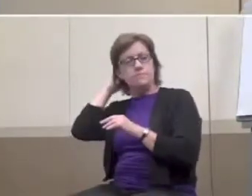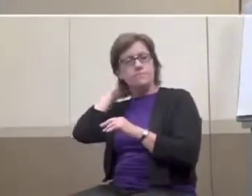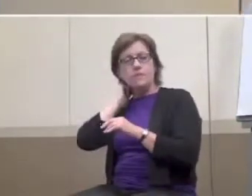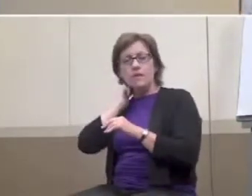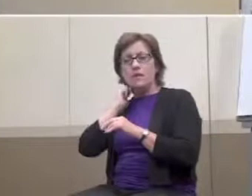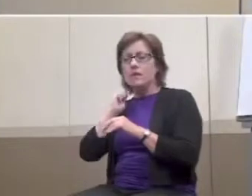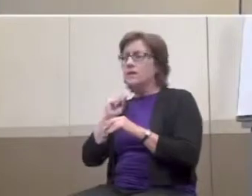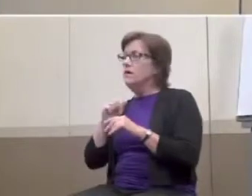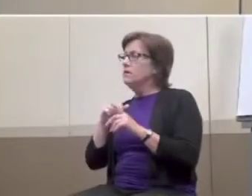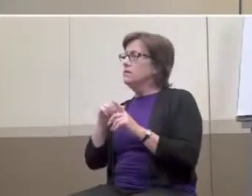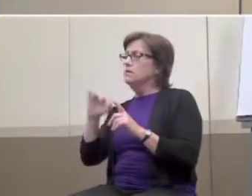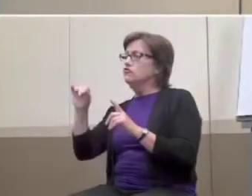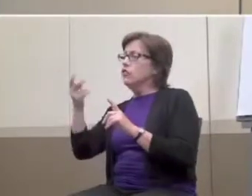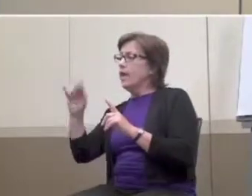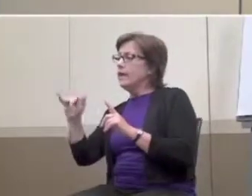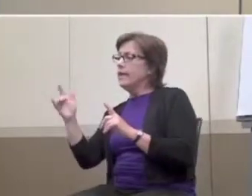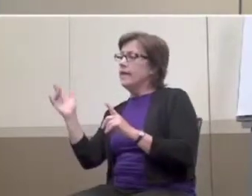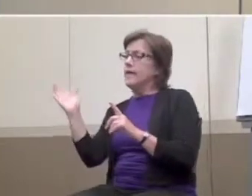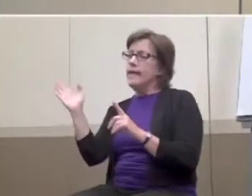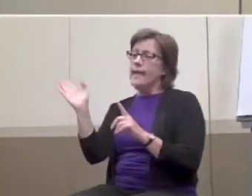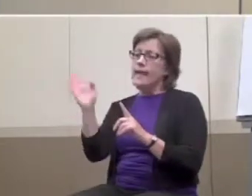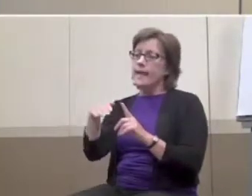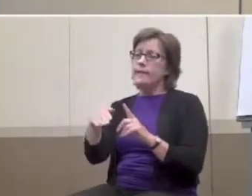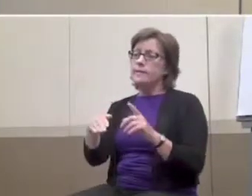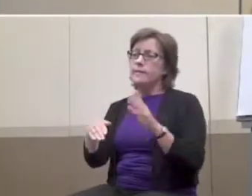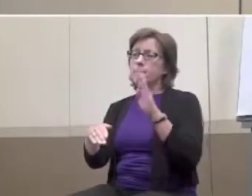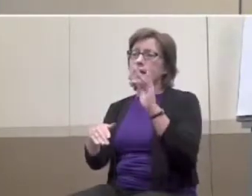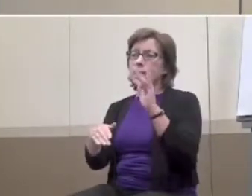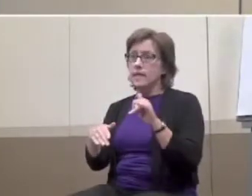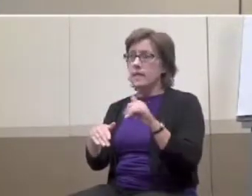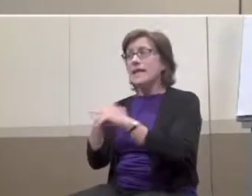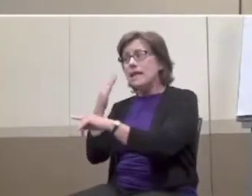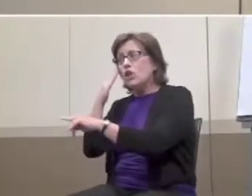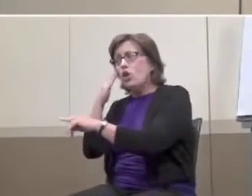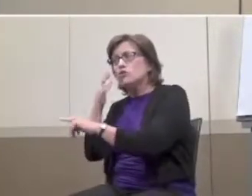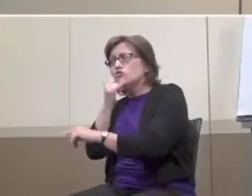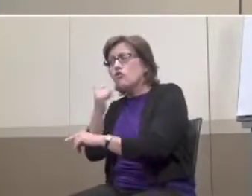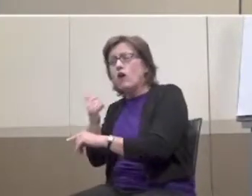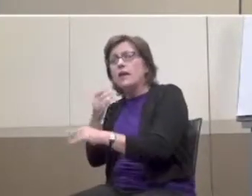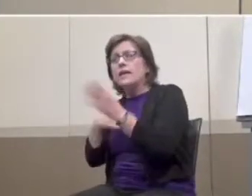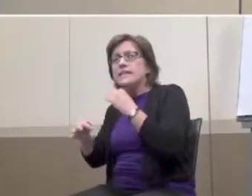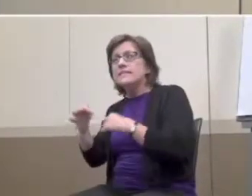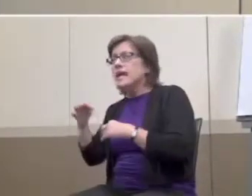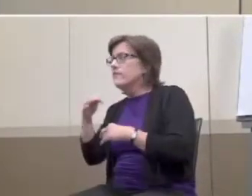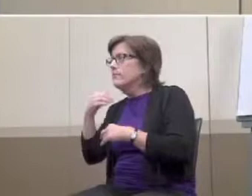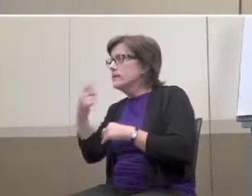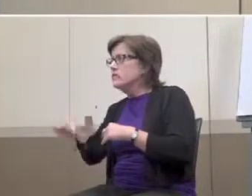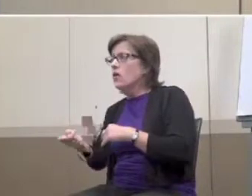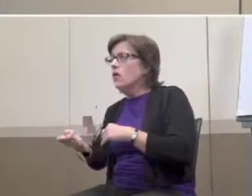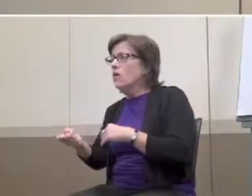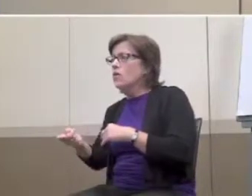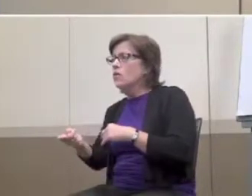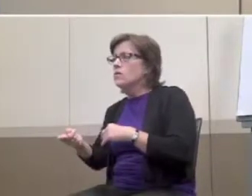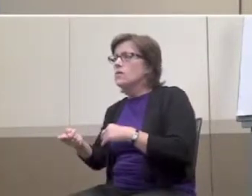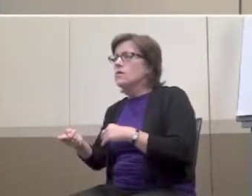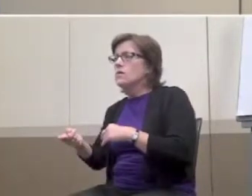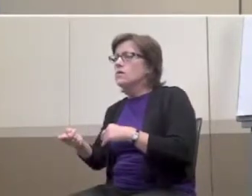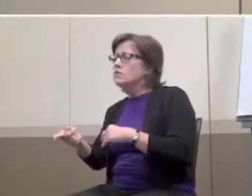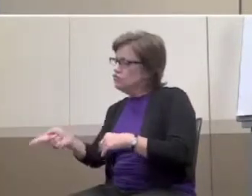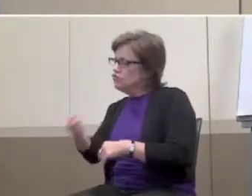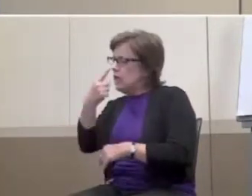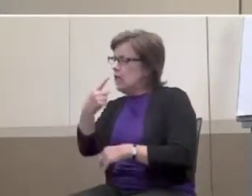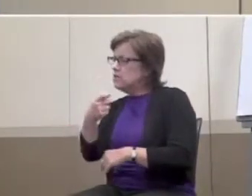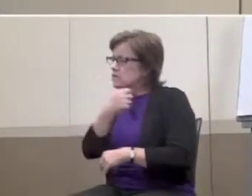That kid, Johnny, hit Billy, okay? And he knew that it was wrong. And instead of being told to to say I'm sorry,